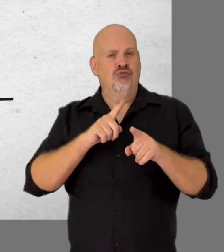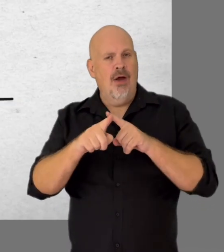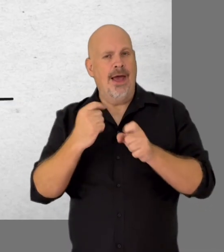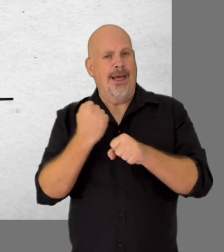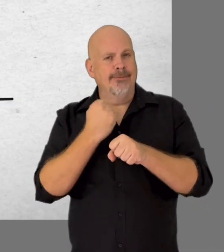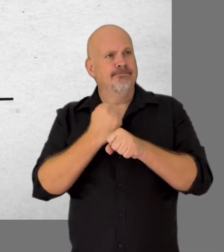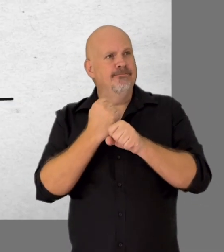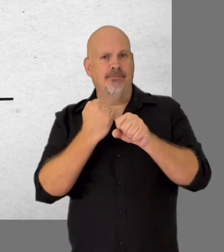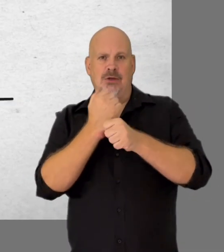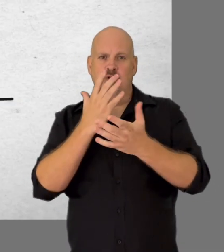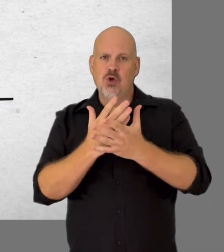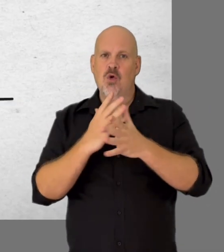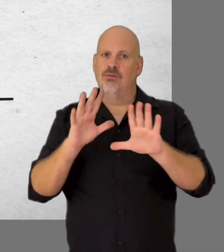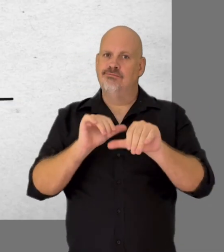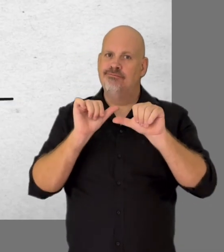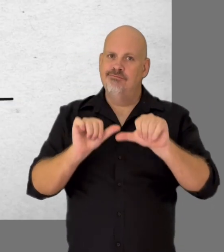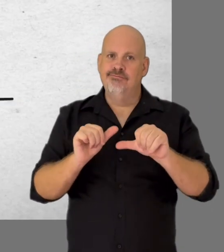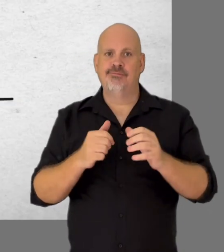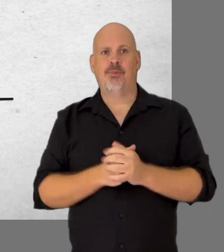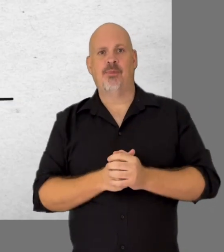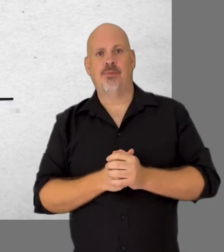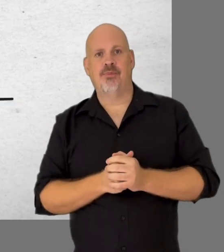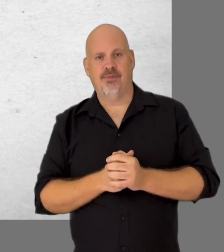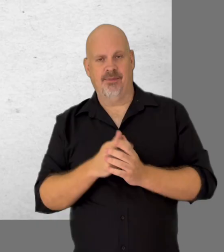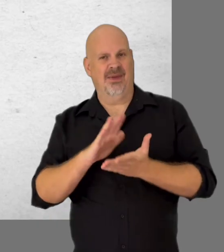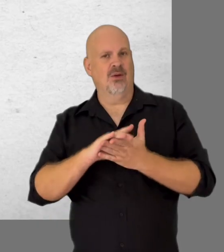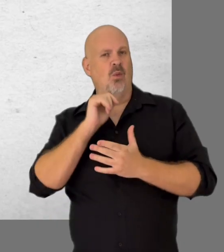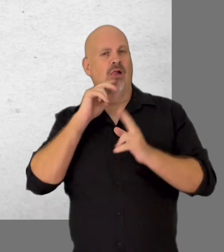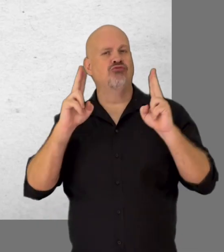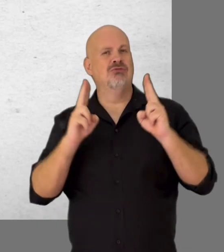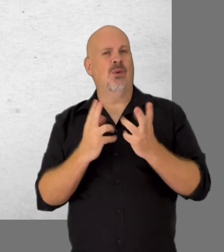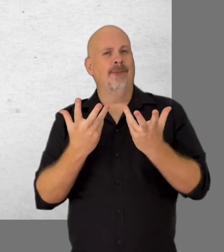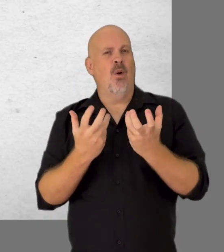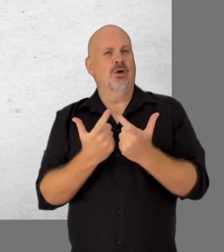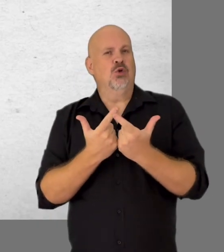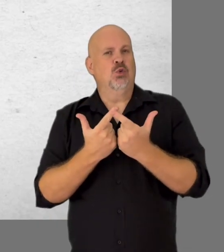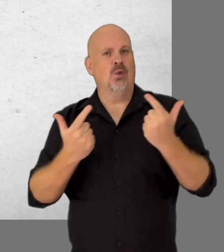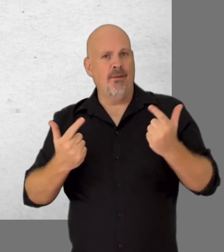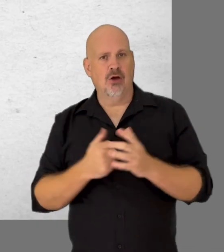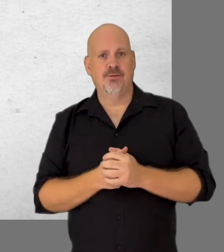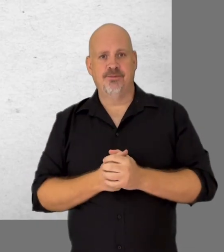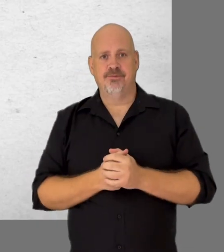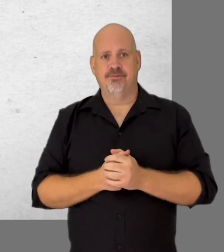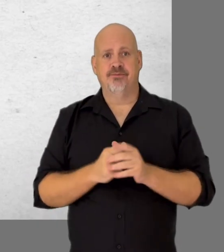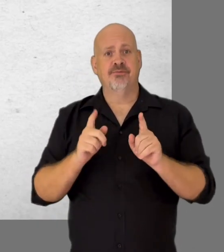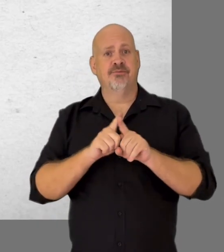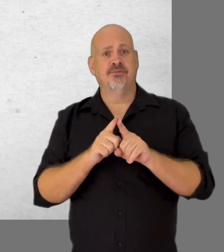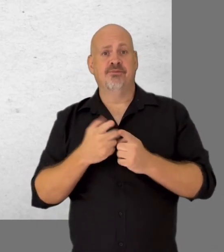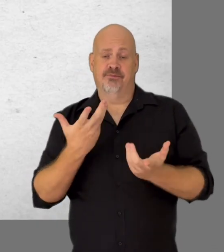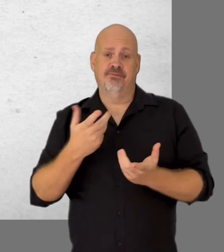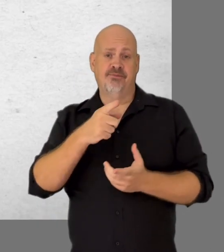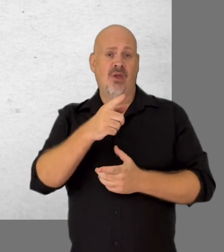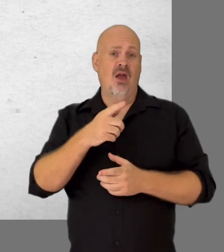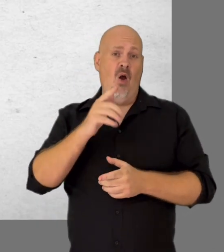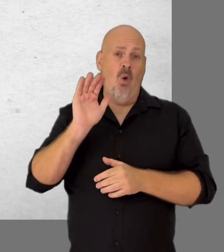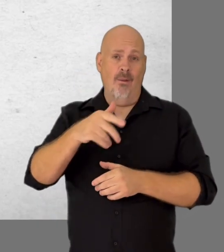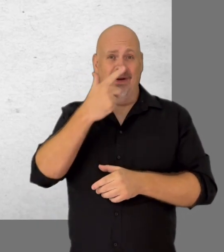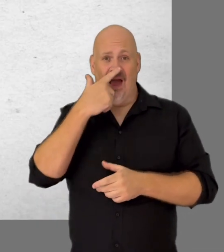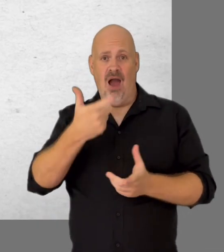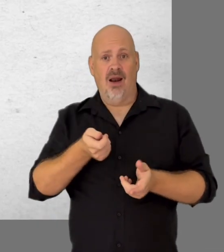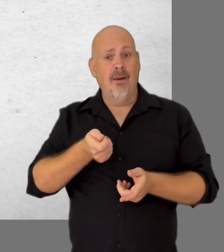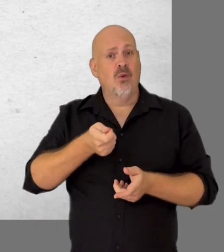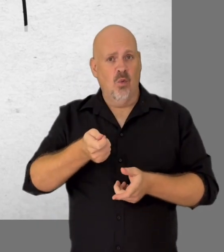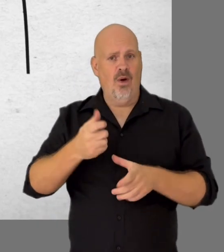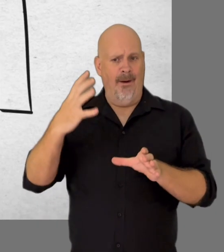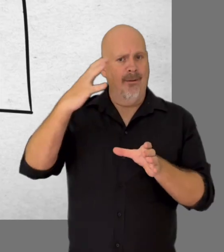good starting point. Try to reduce the excess moisture from your activities within the home, for example, by keeping lids on pans